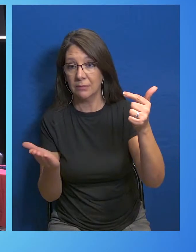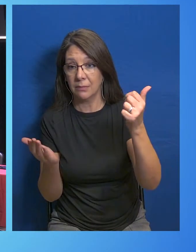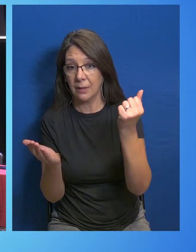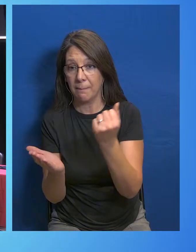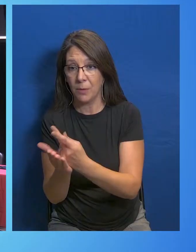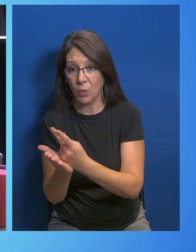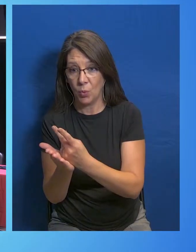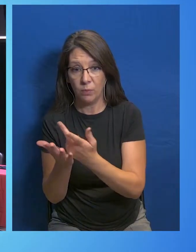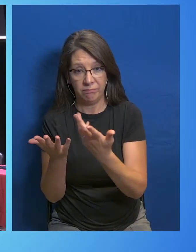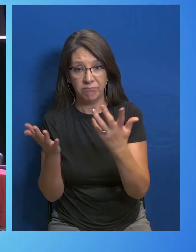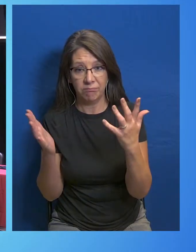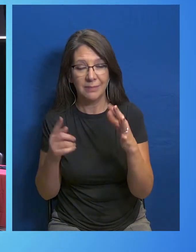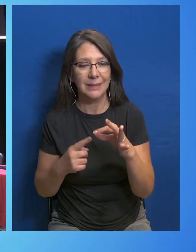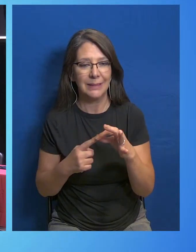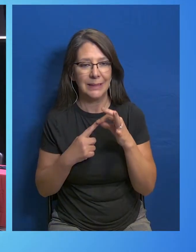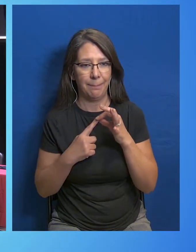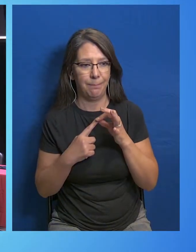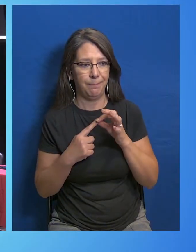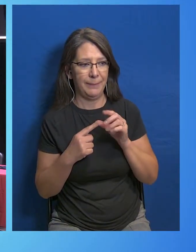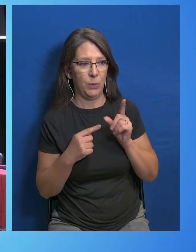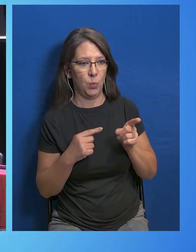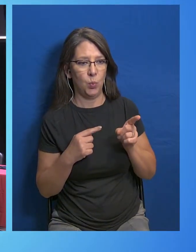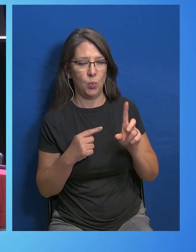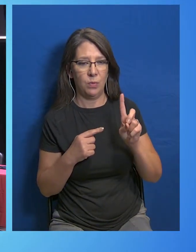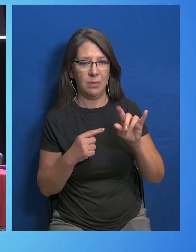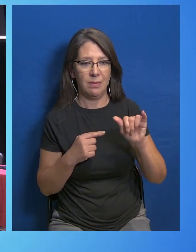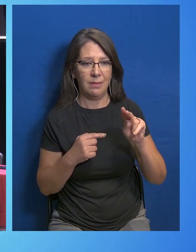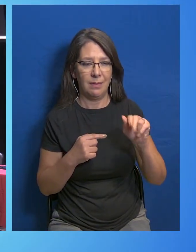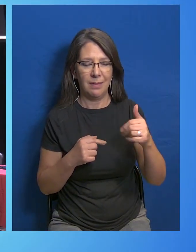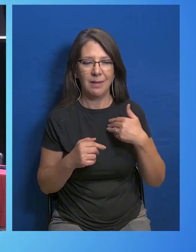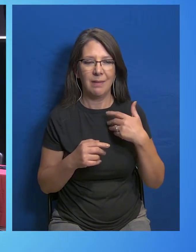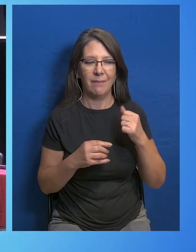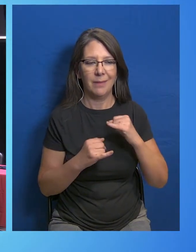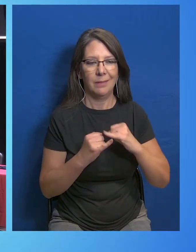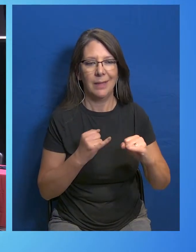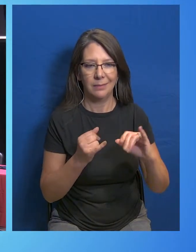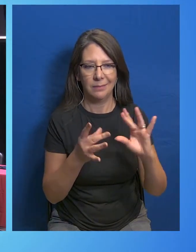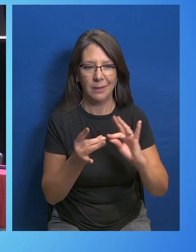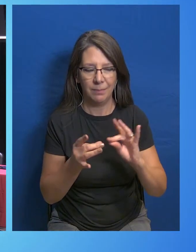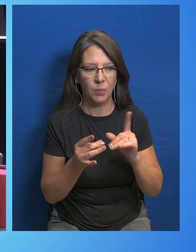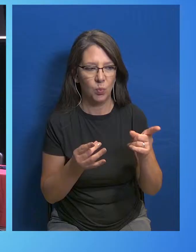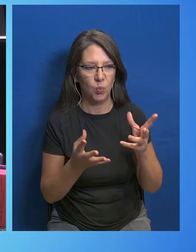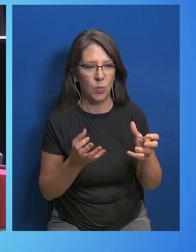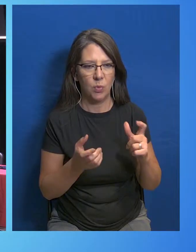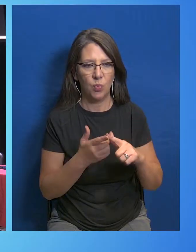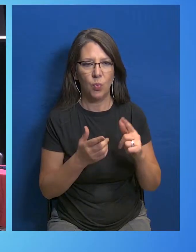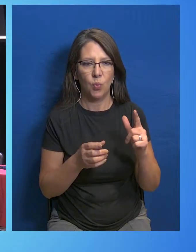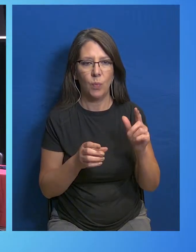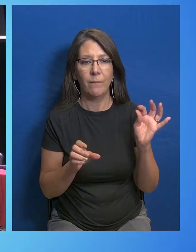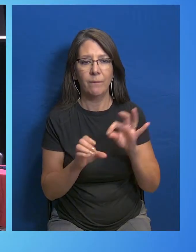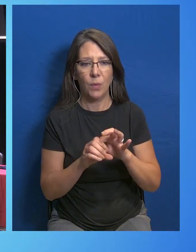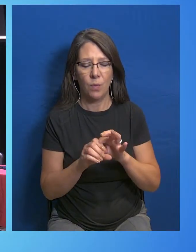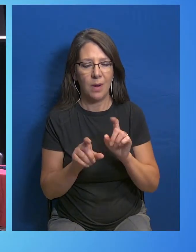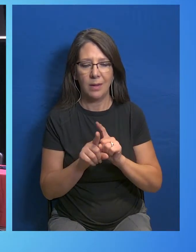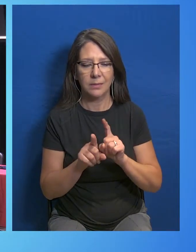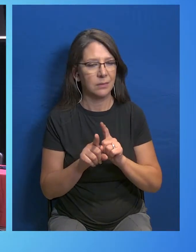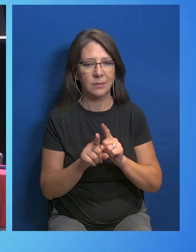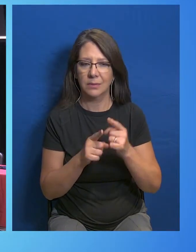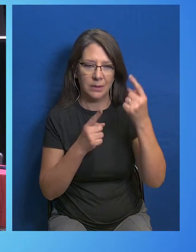except you came in with the last comment and then wanted your vote registered as a nay.